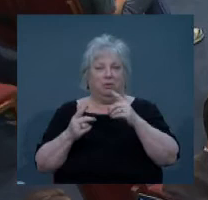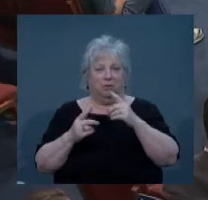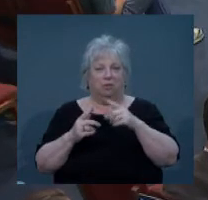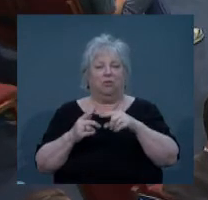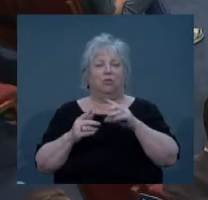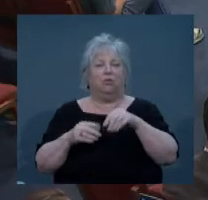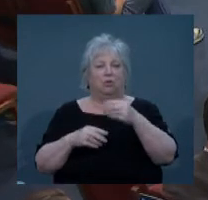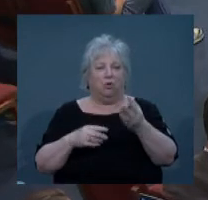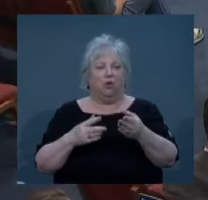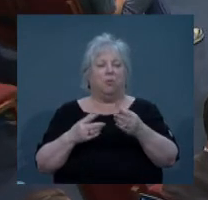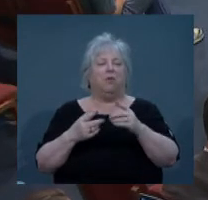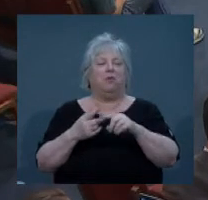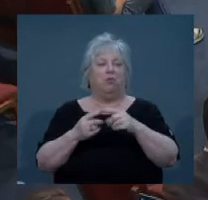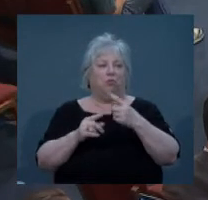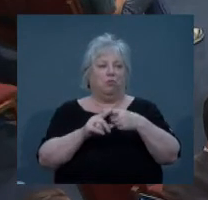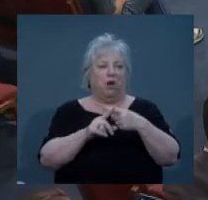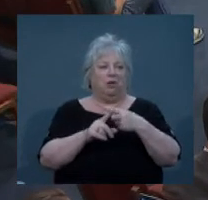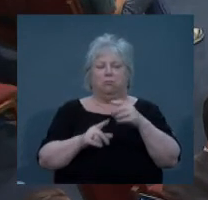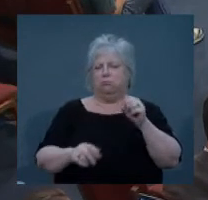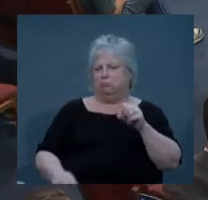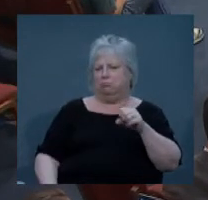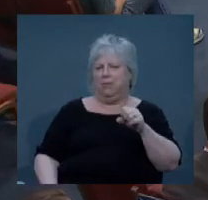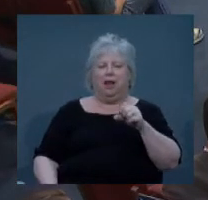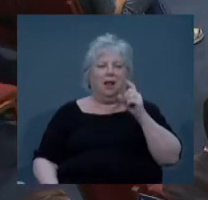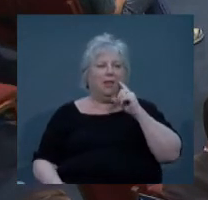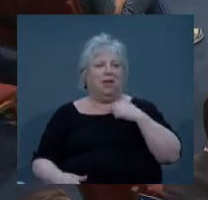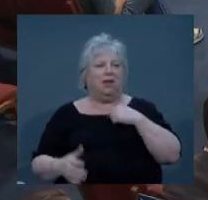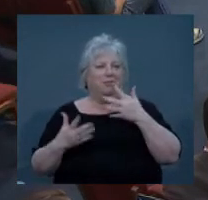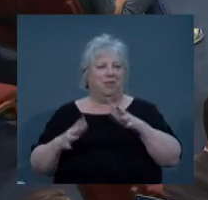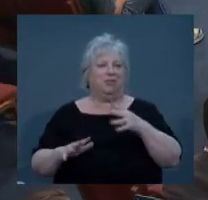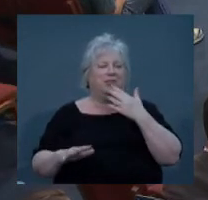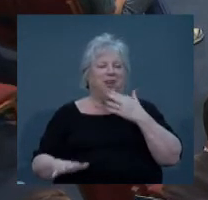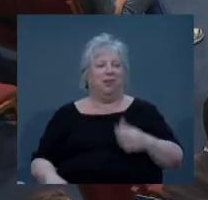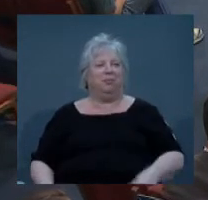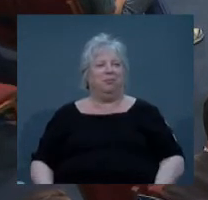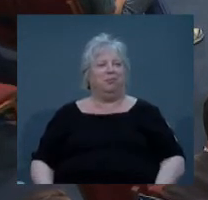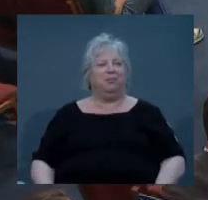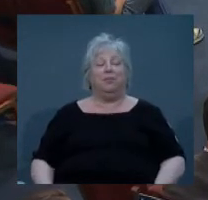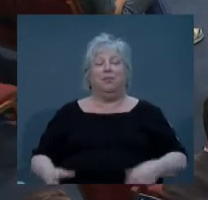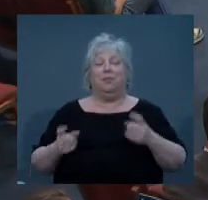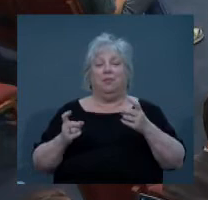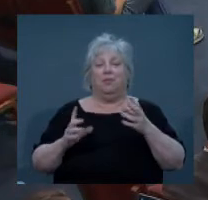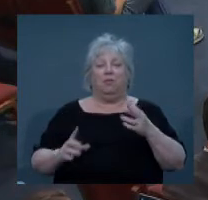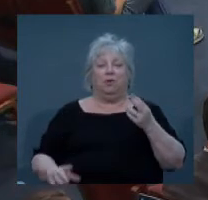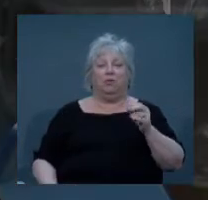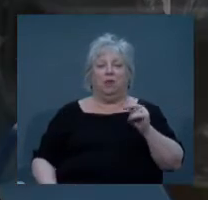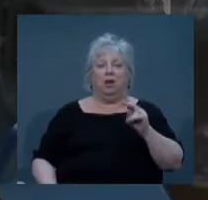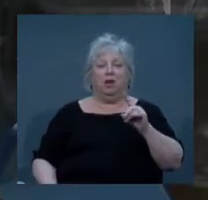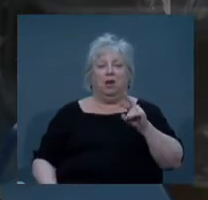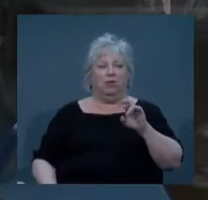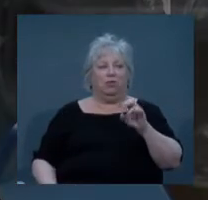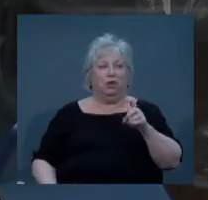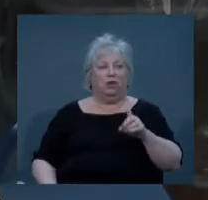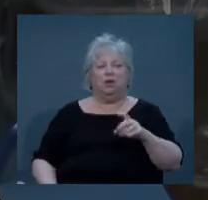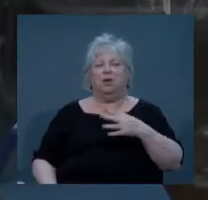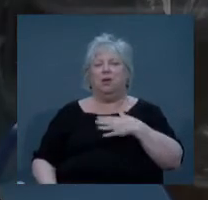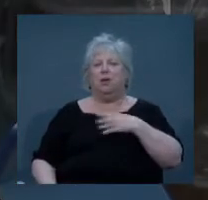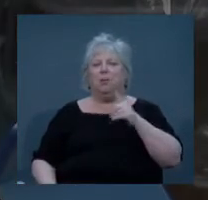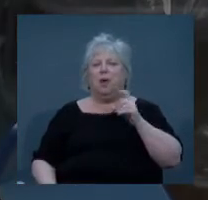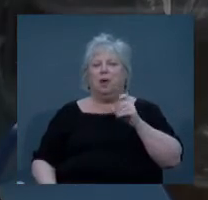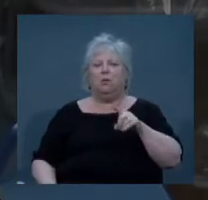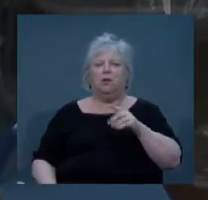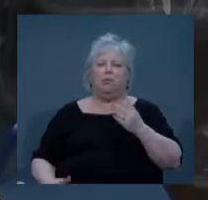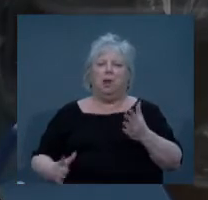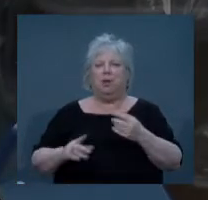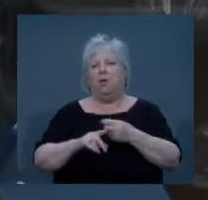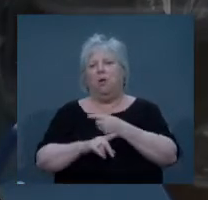Oh, absolutely. rental. So, okay, all right, I think that's it. Thank you. Director Hendricks? My question may be sort